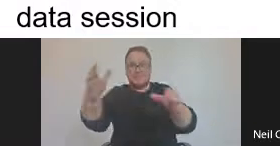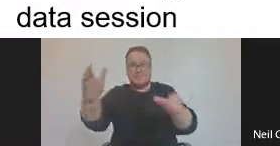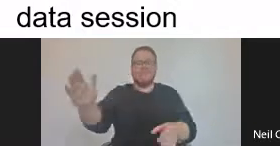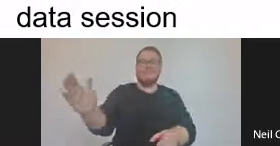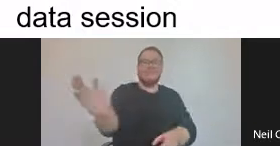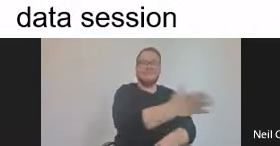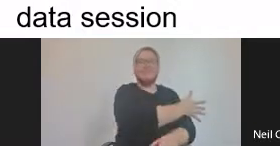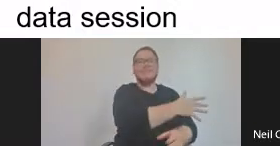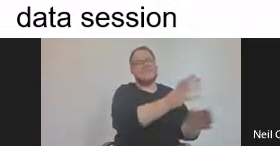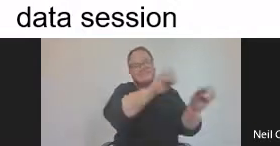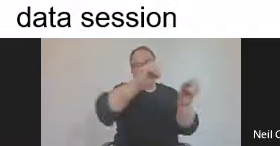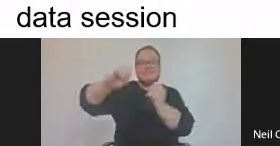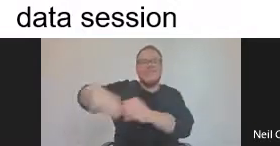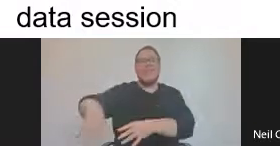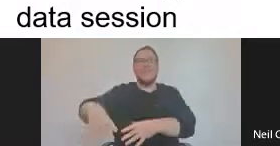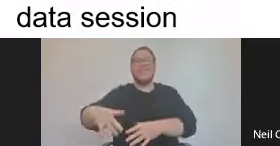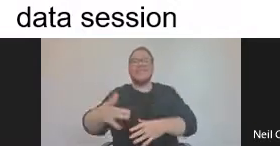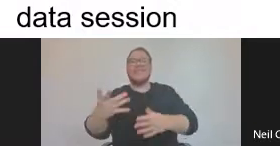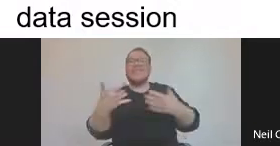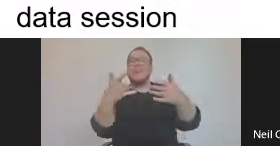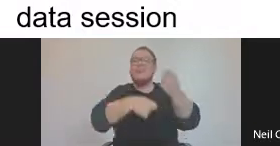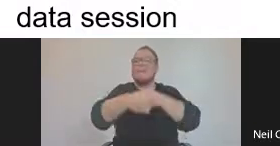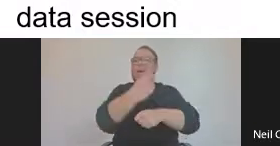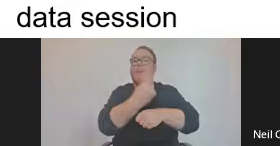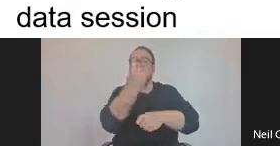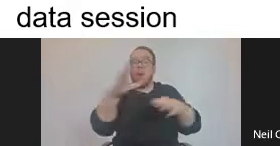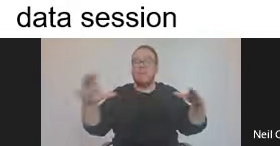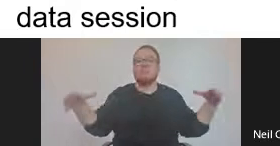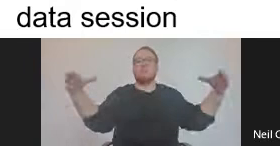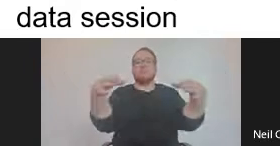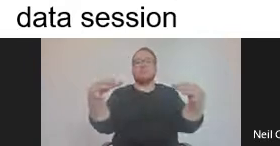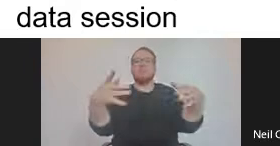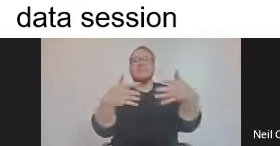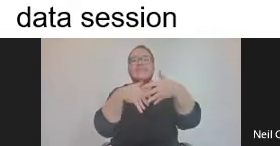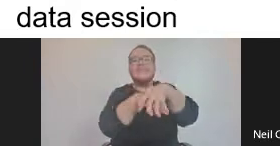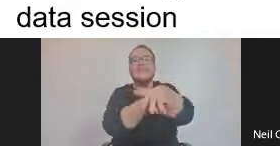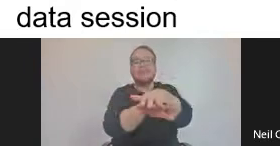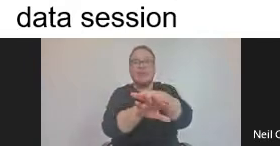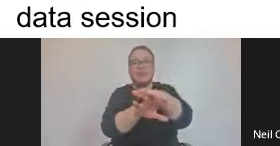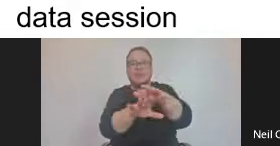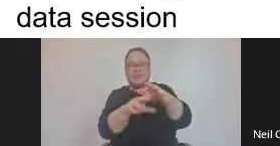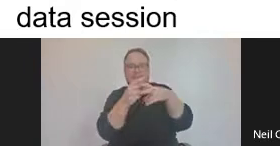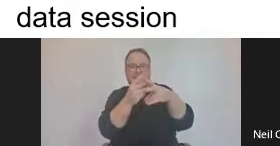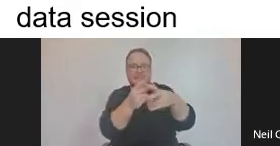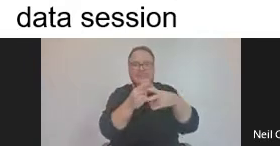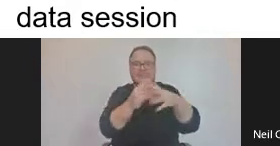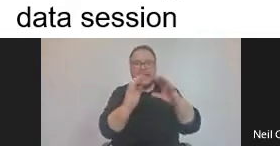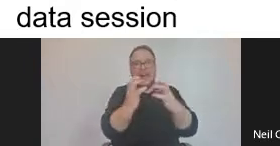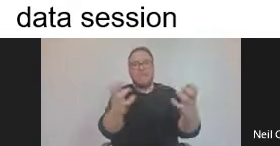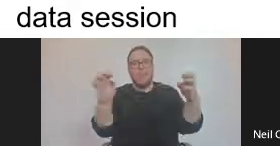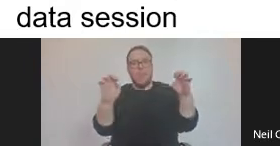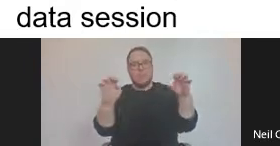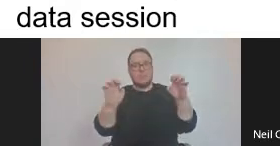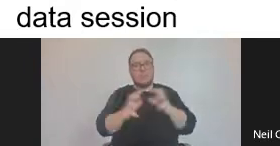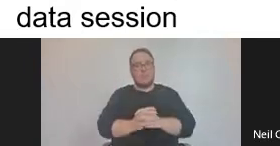care board will plan and purchase services for the whole system and make sure that patients' views are also